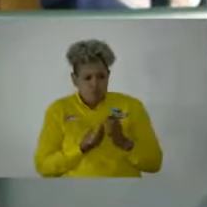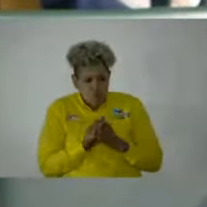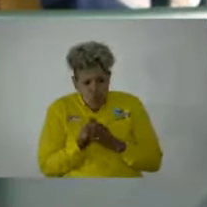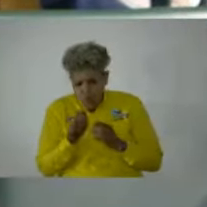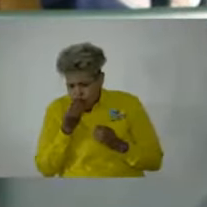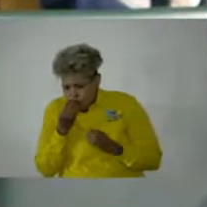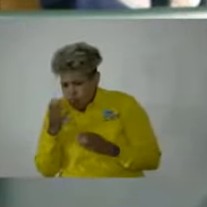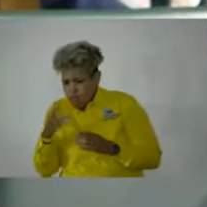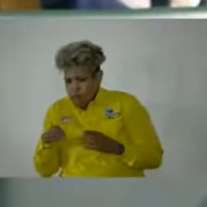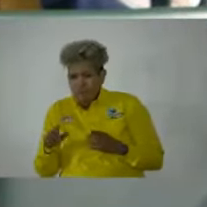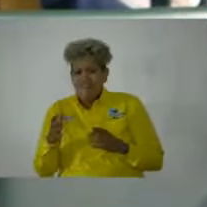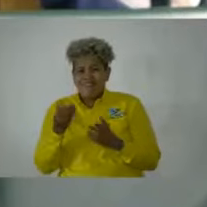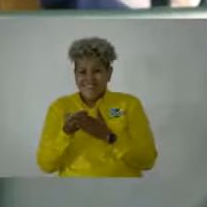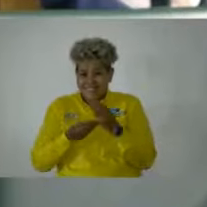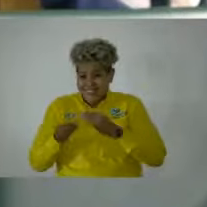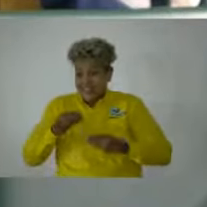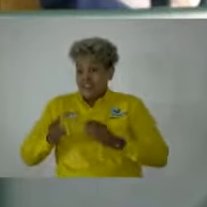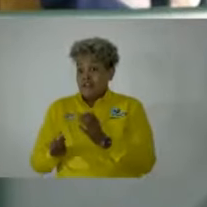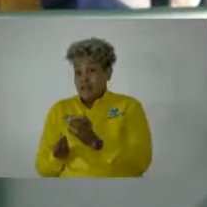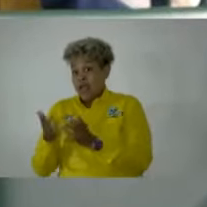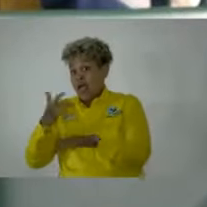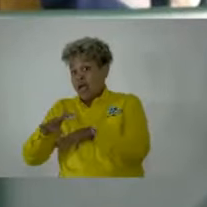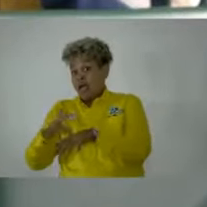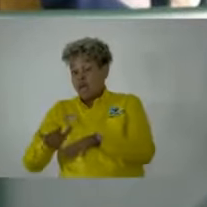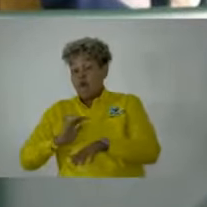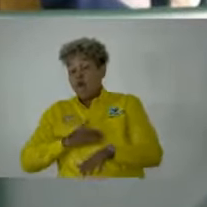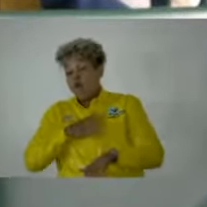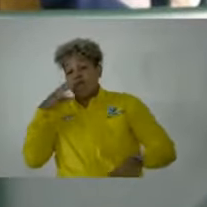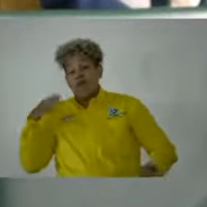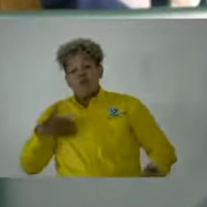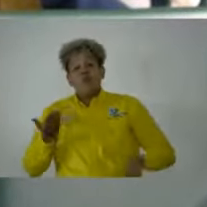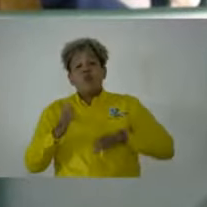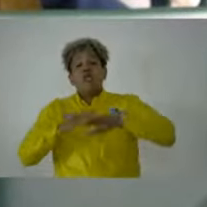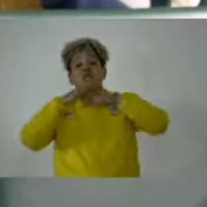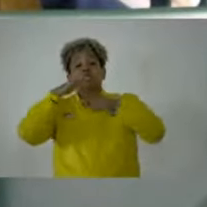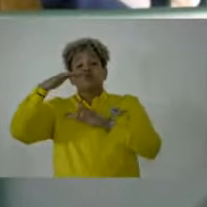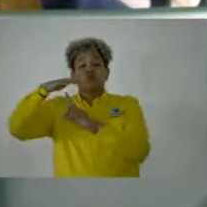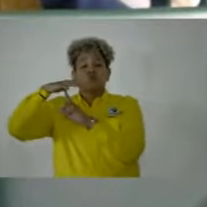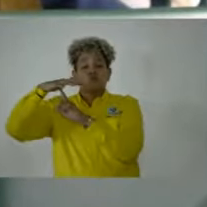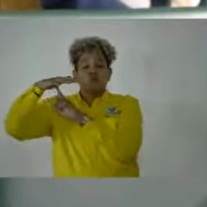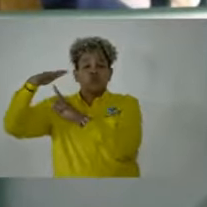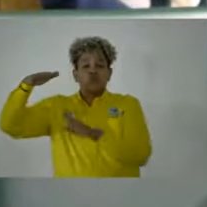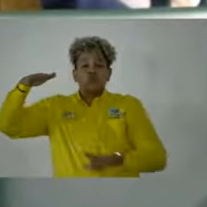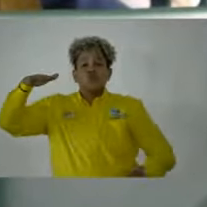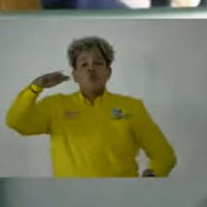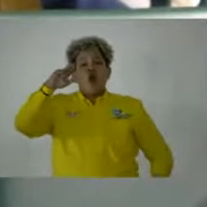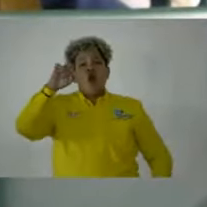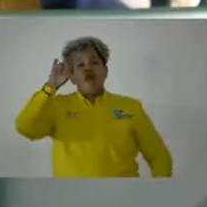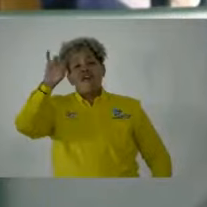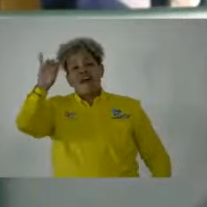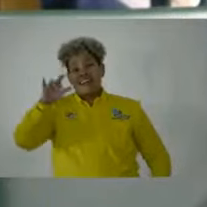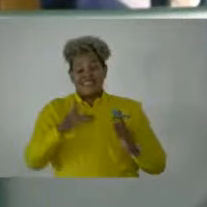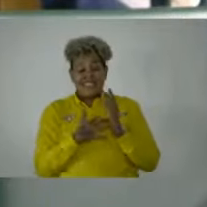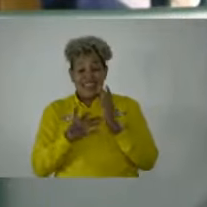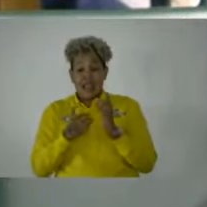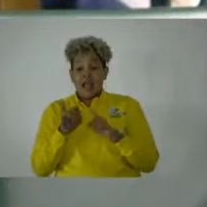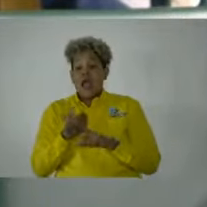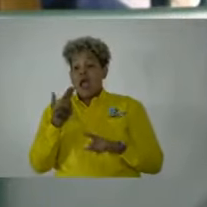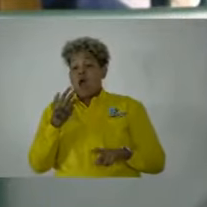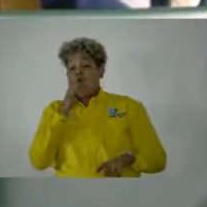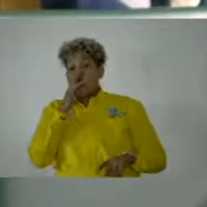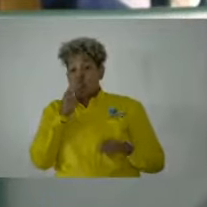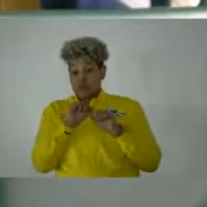and agronomy available to our farmers. We'll increase the use of drones, RFID technology, hydroponic